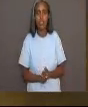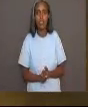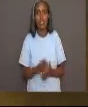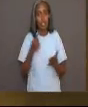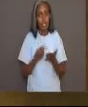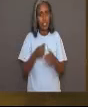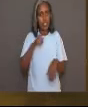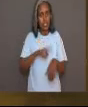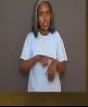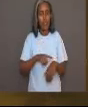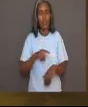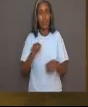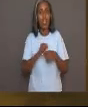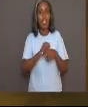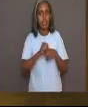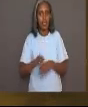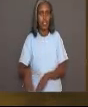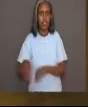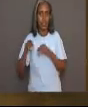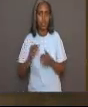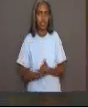It is time for an activity, students.